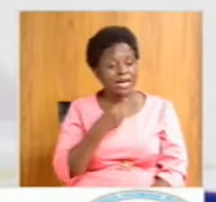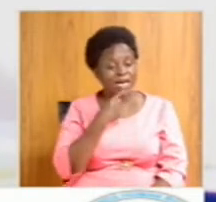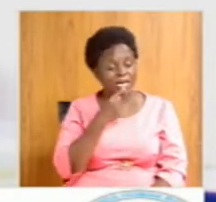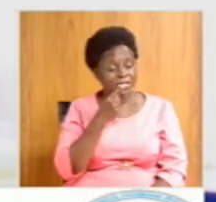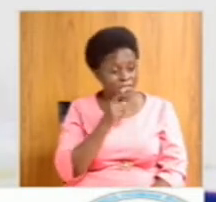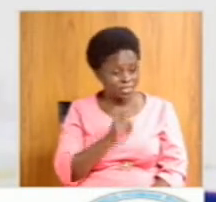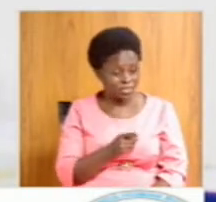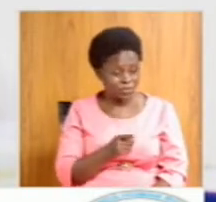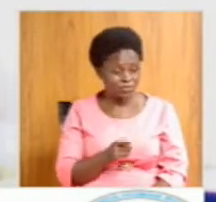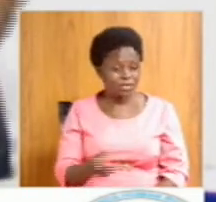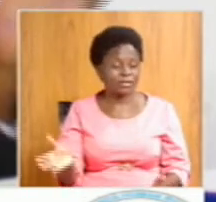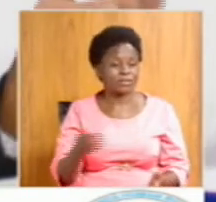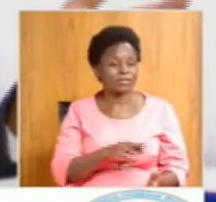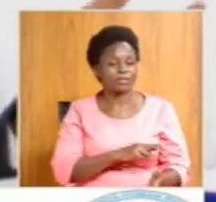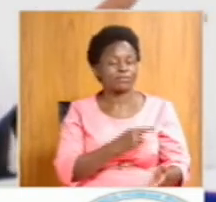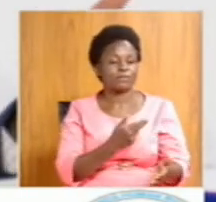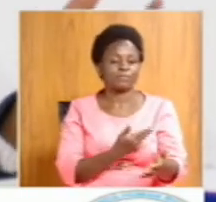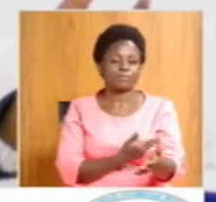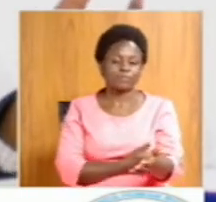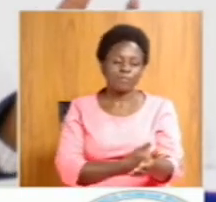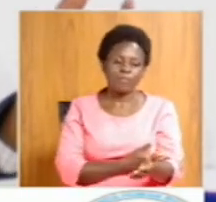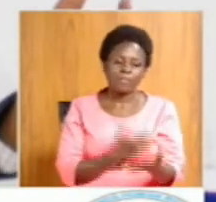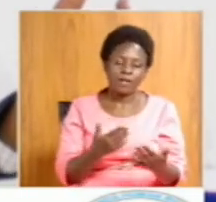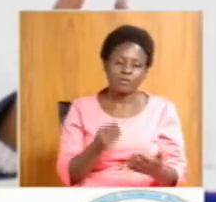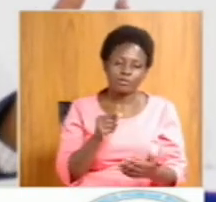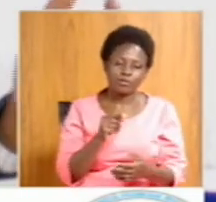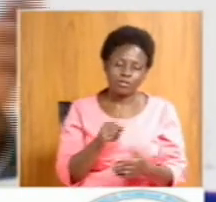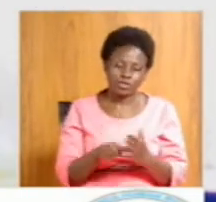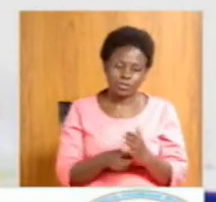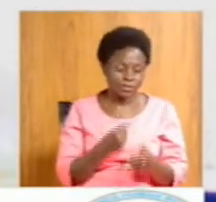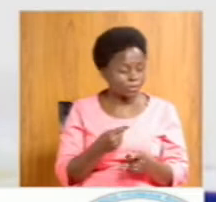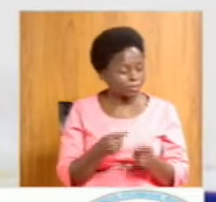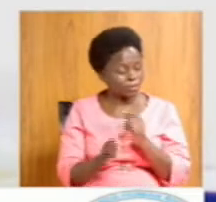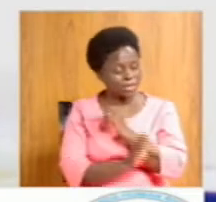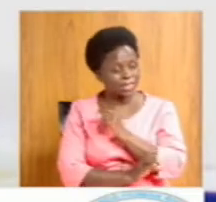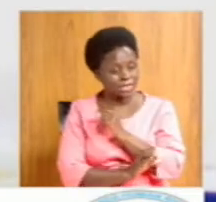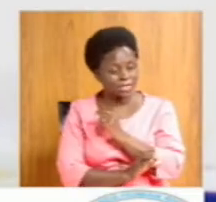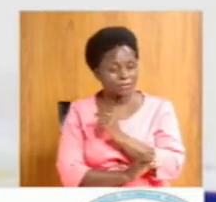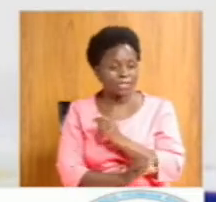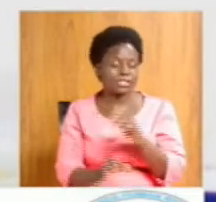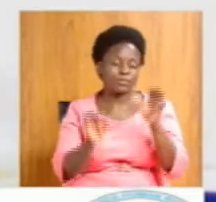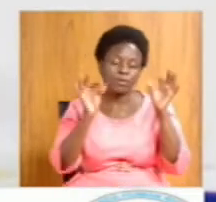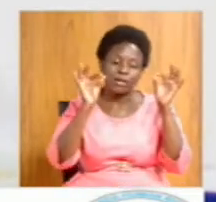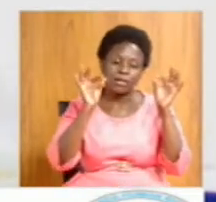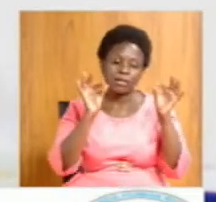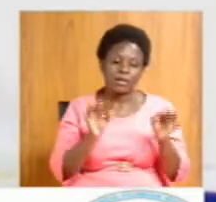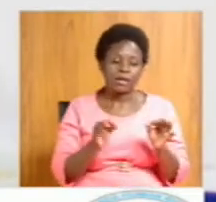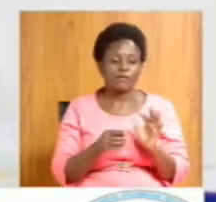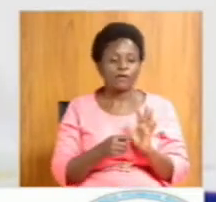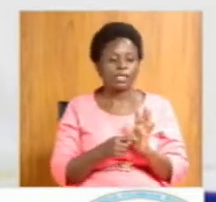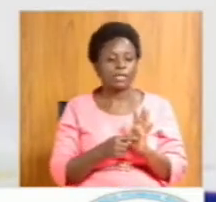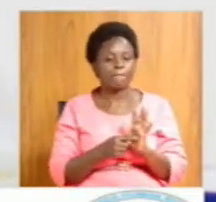save enough resources to deal with the small issues that we are talking about as a country just one thing to do put a national prize list for